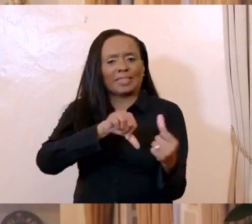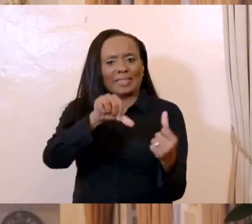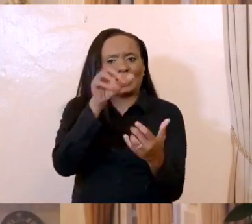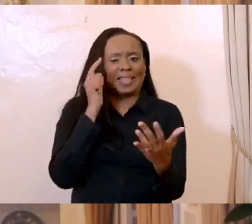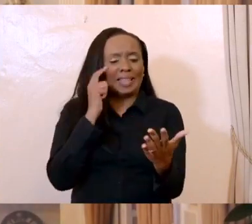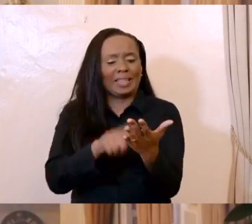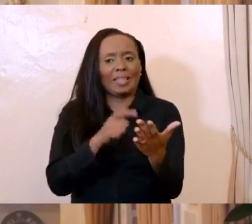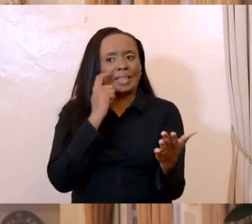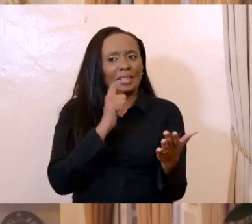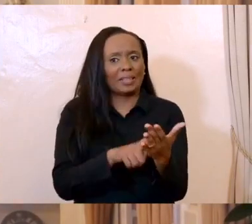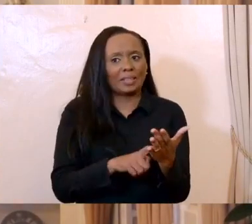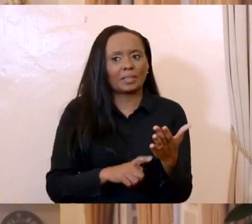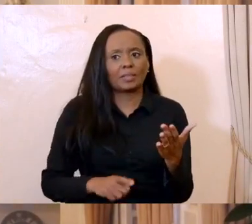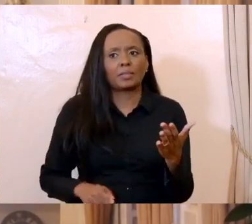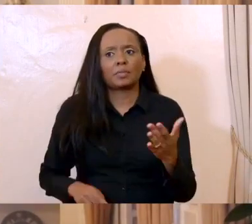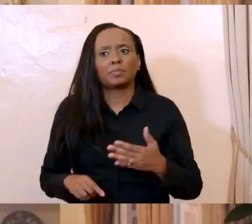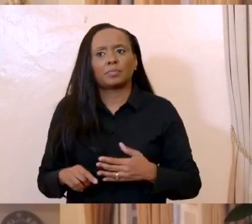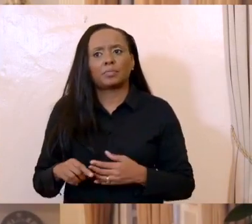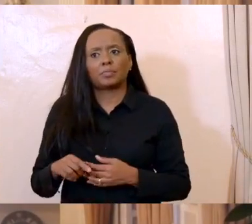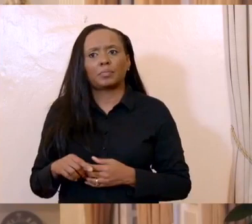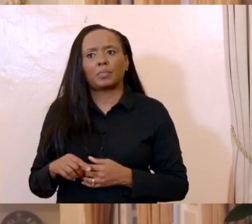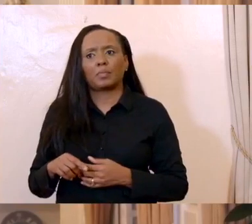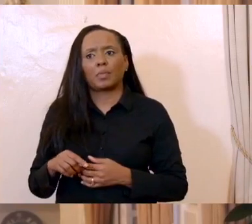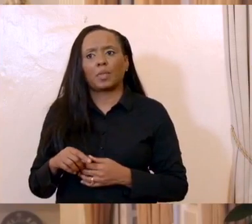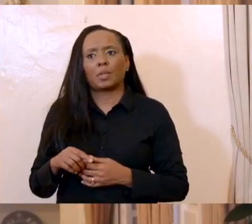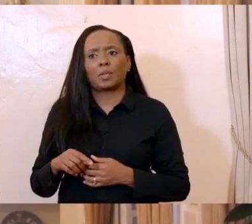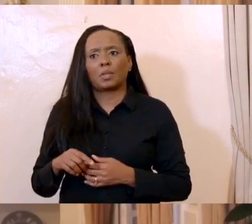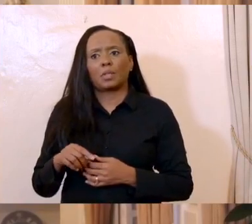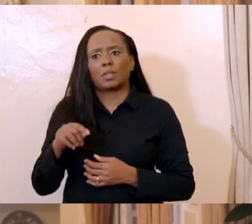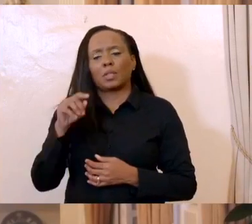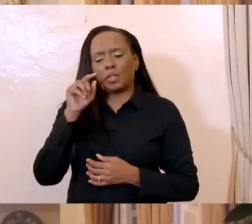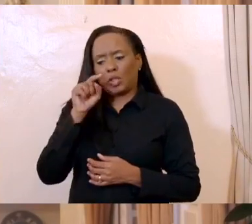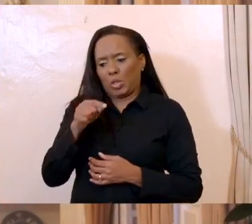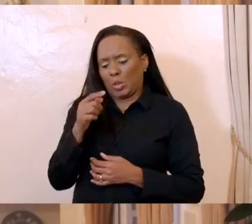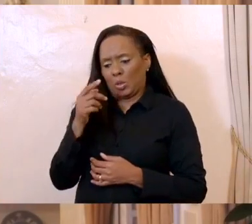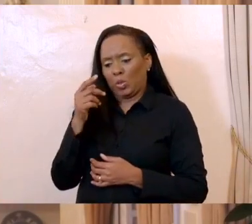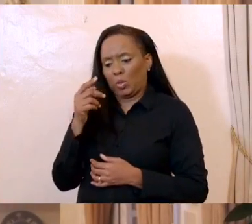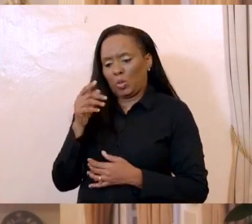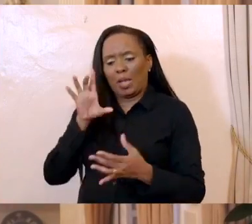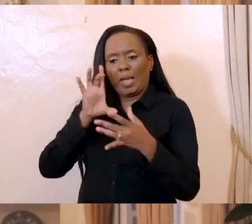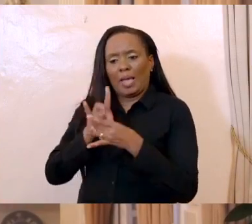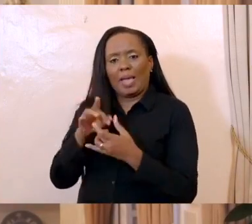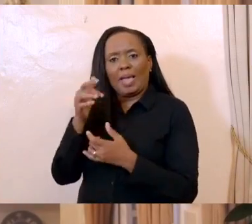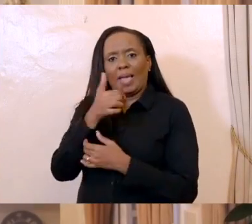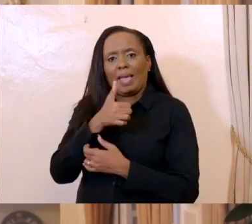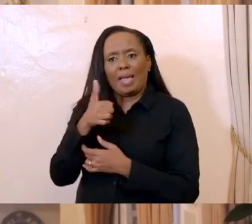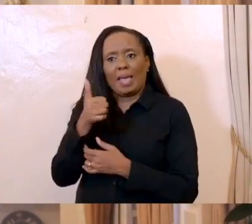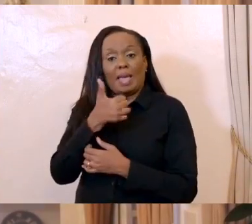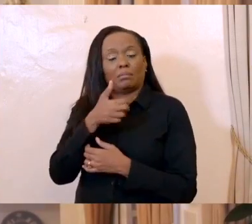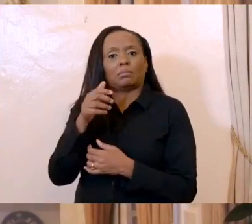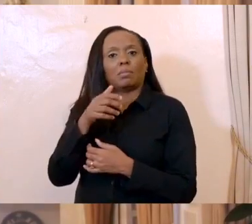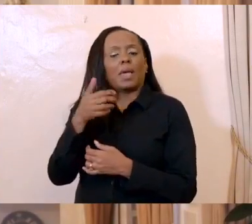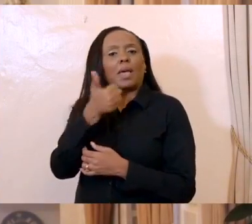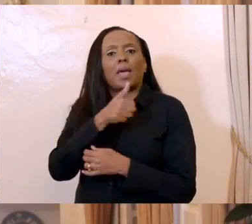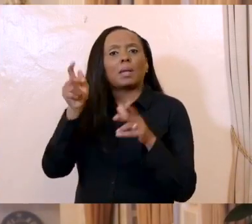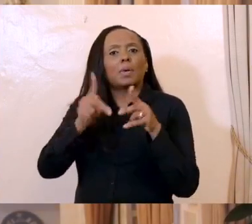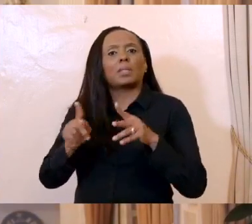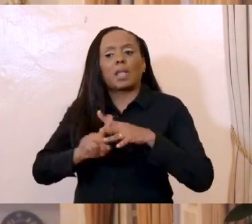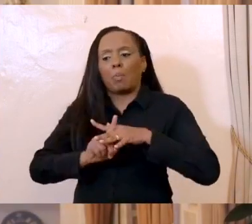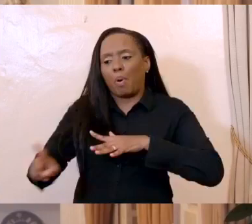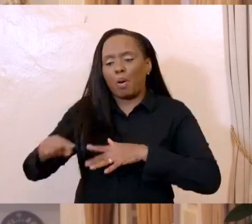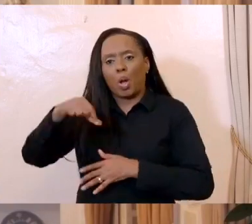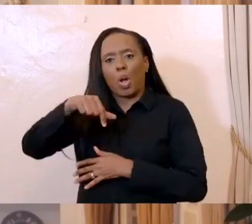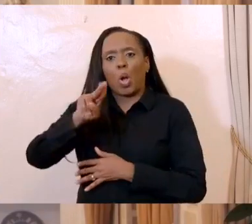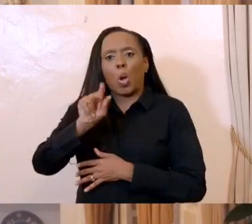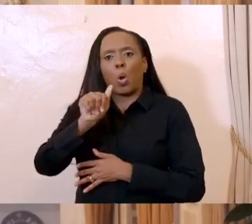what the doctors would call the index cases, to quarantine breakers? And if so, how many of them? Well, let me deal